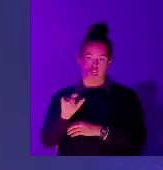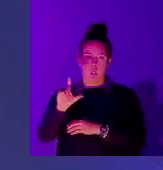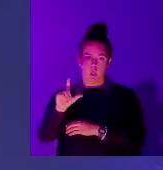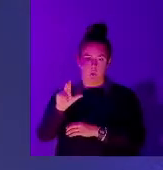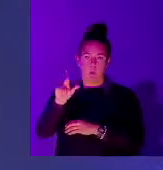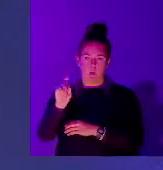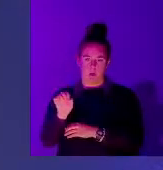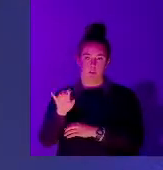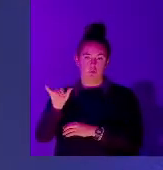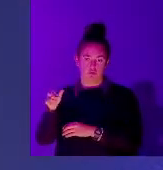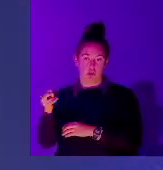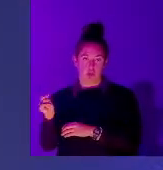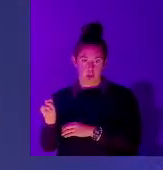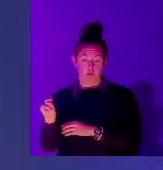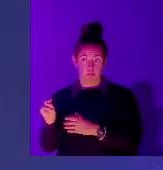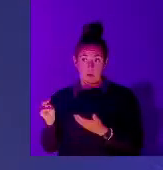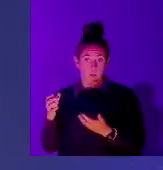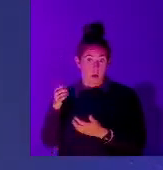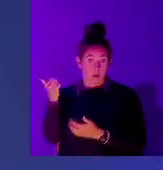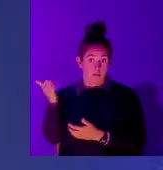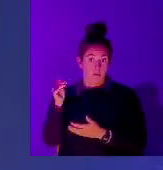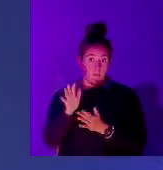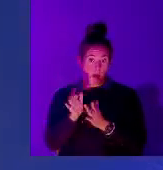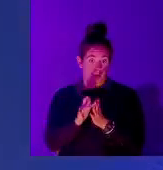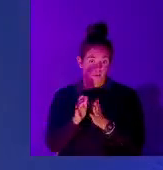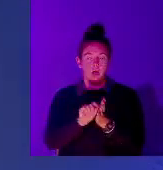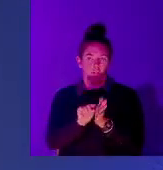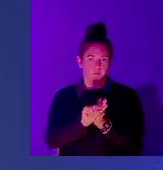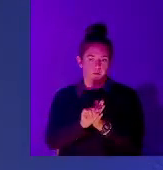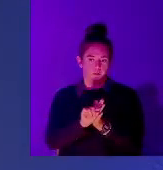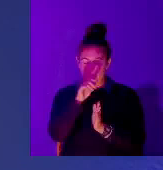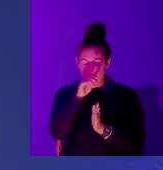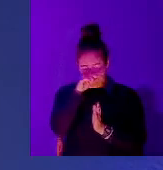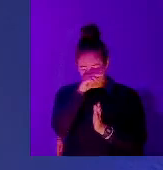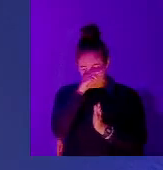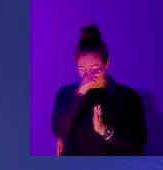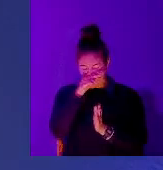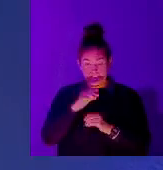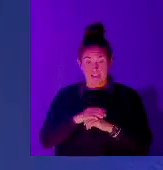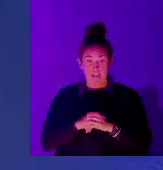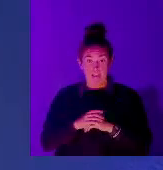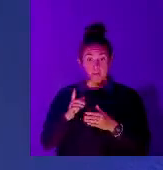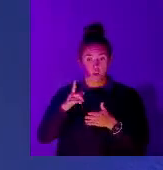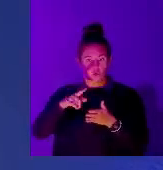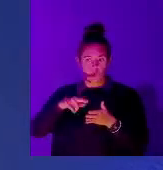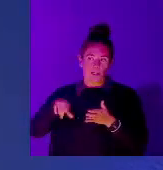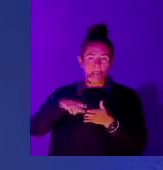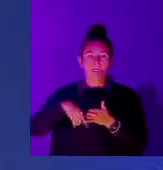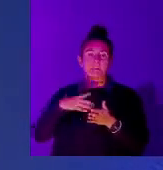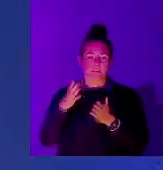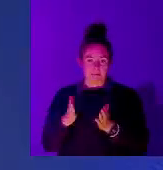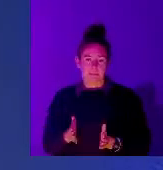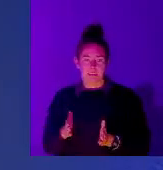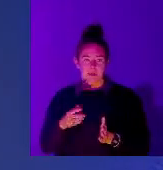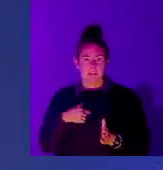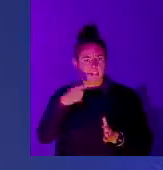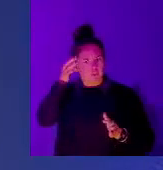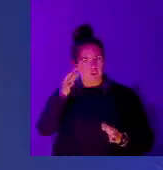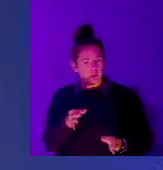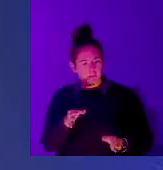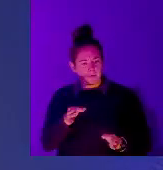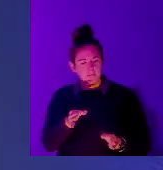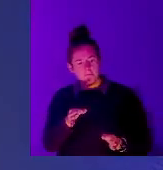The critics determined that there was nothing that added to the content